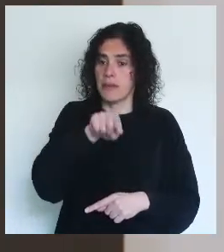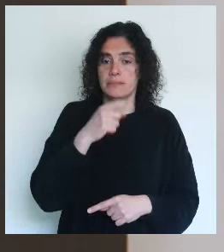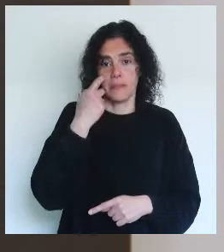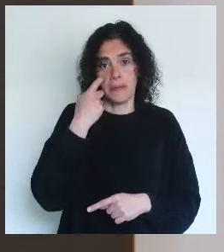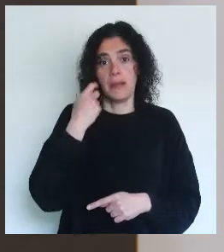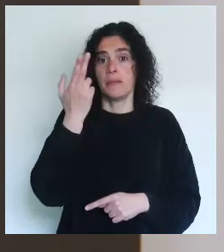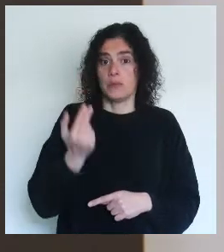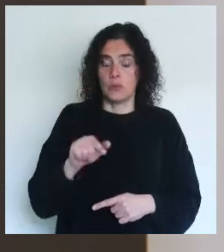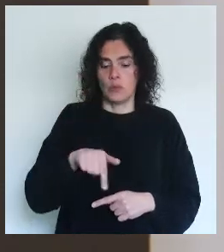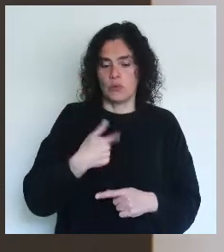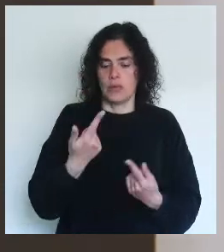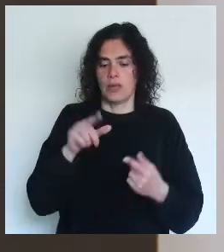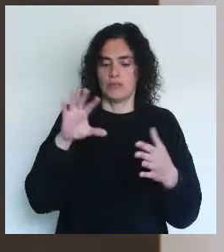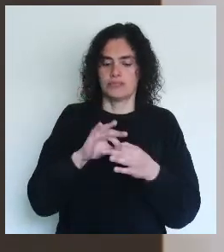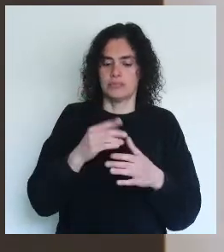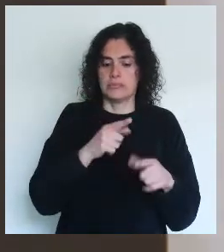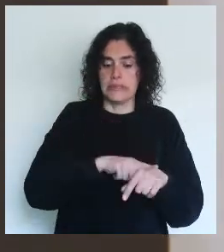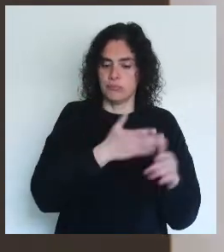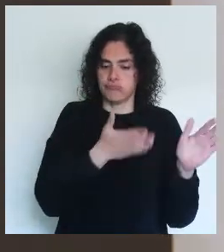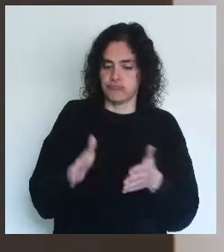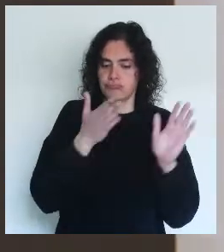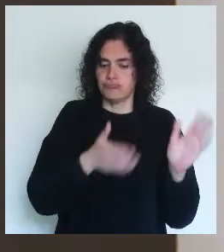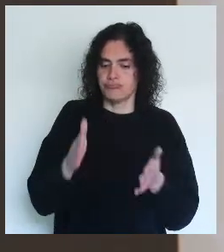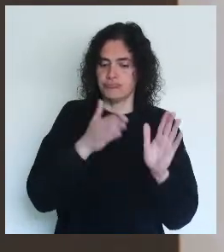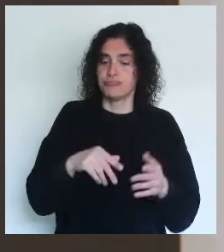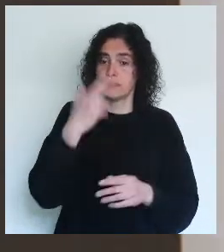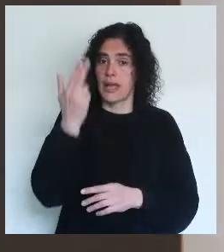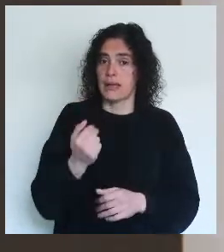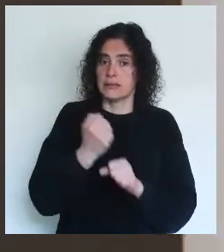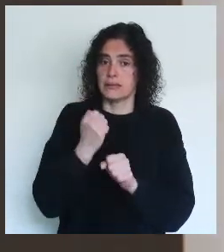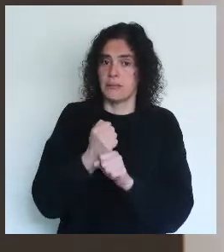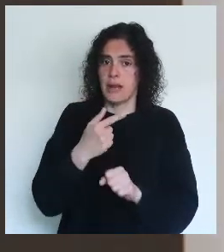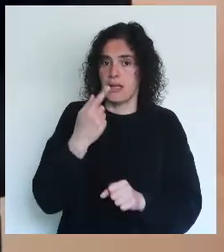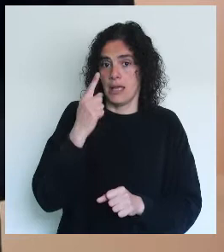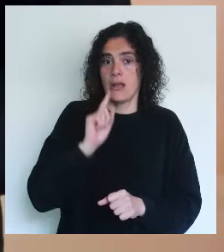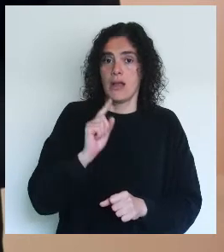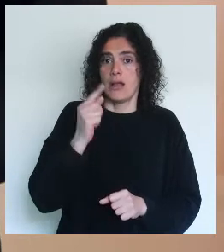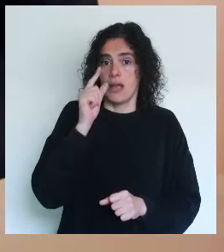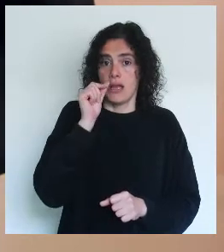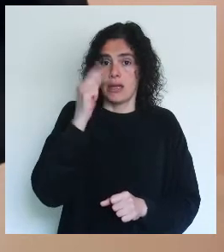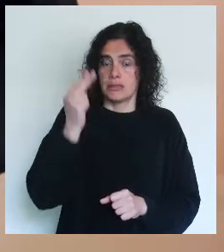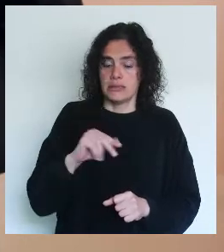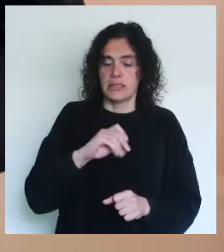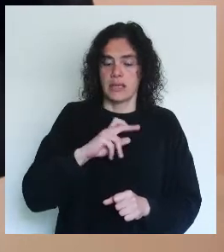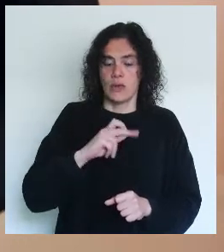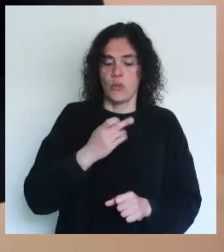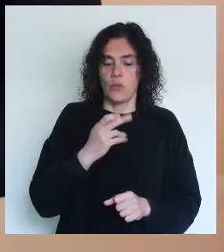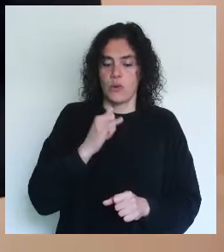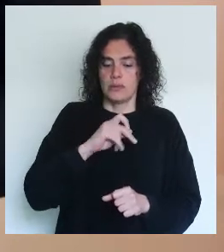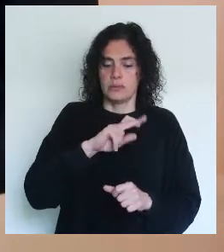also a painting which is about the passage of time. It's a work of art by an artist named Anne